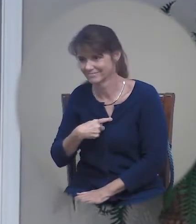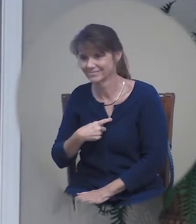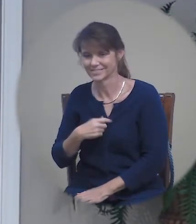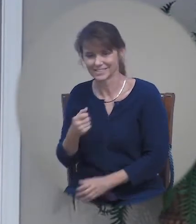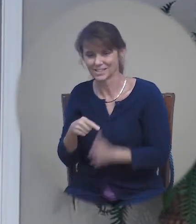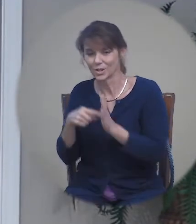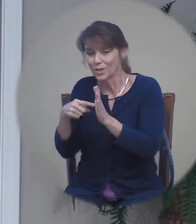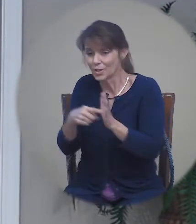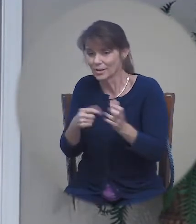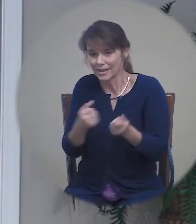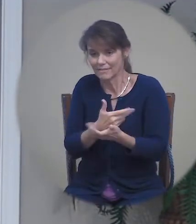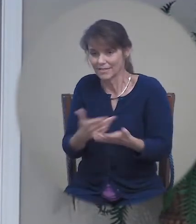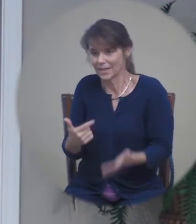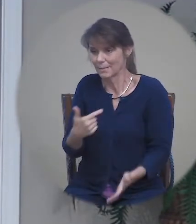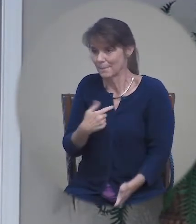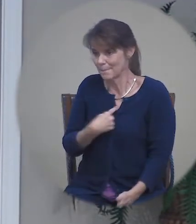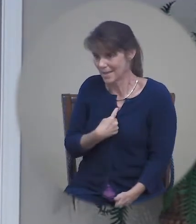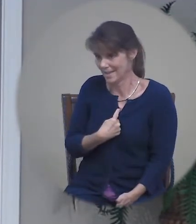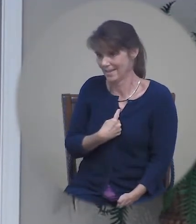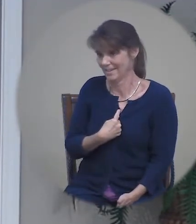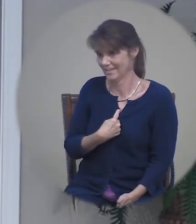King Hezekiah's part.